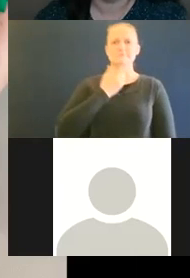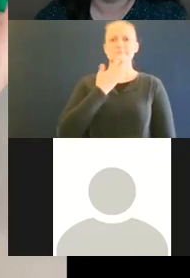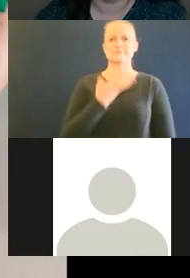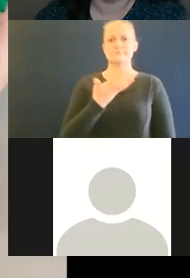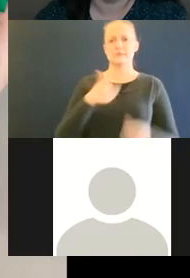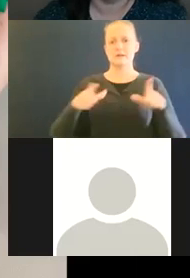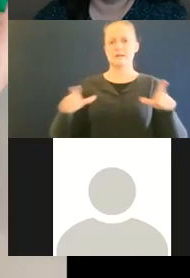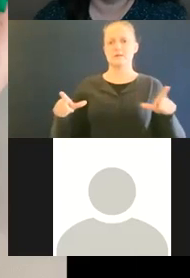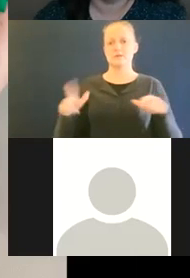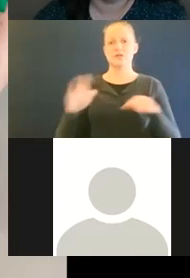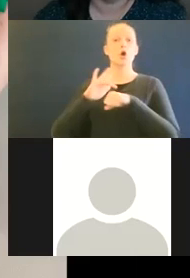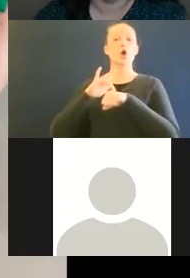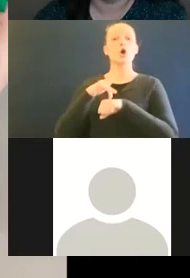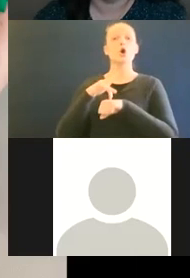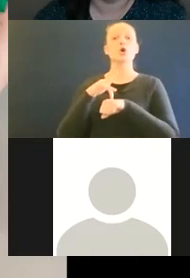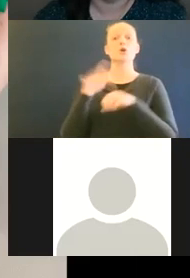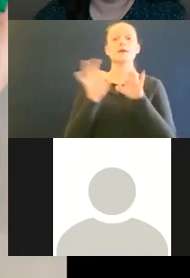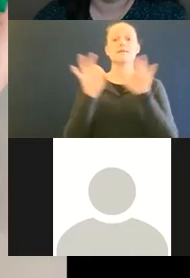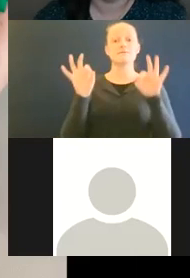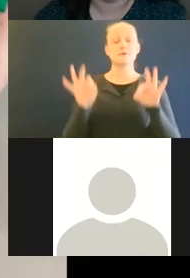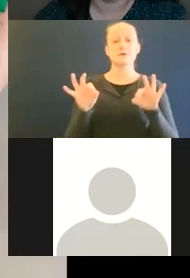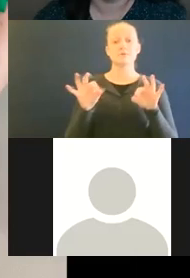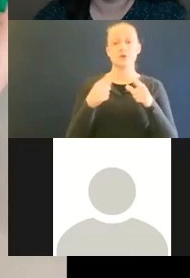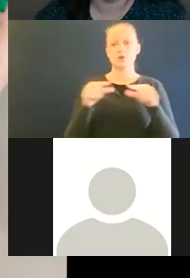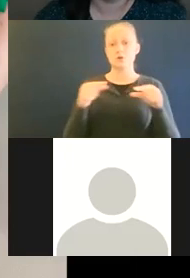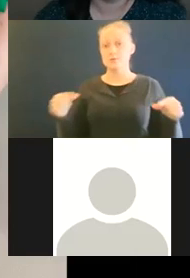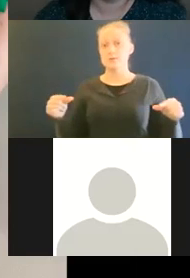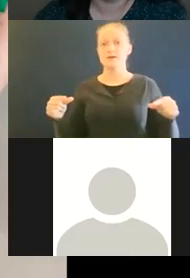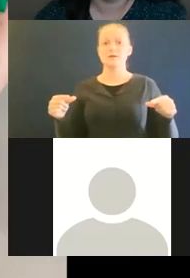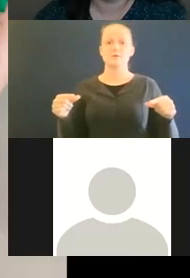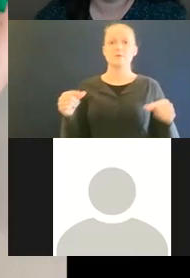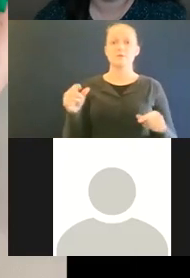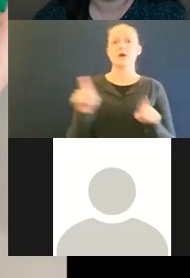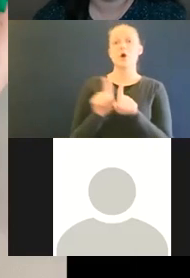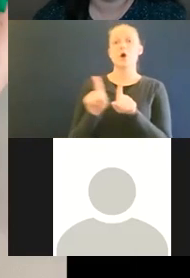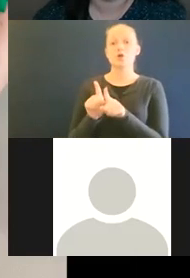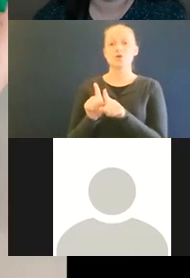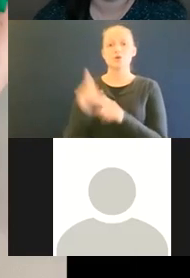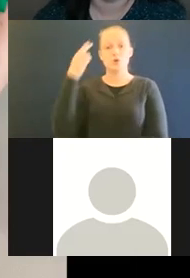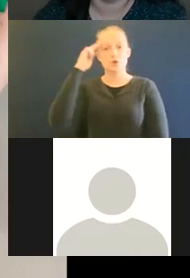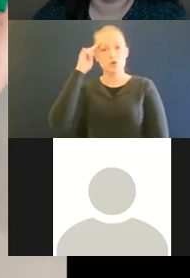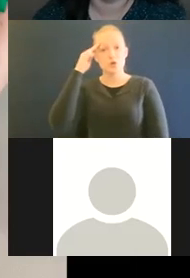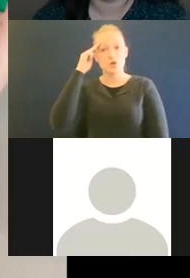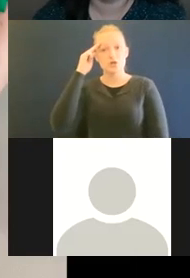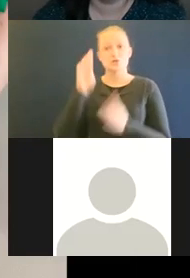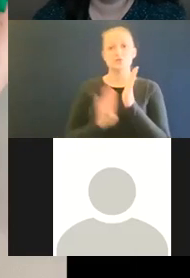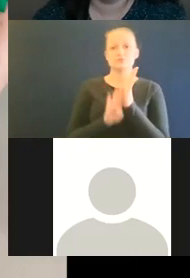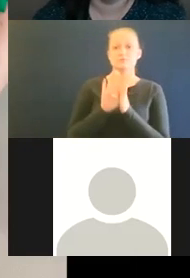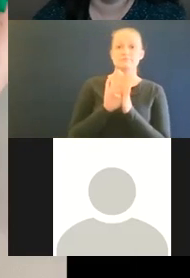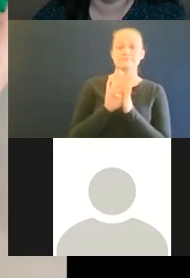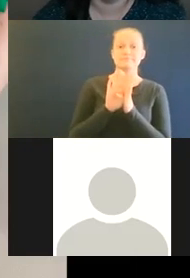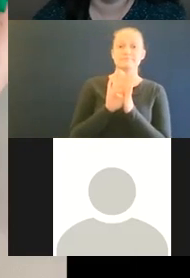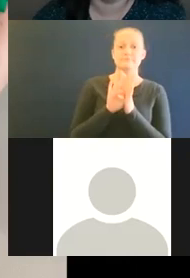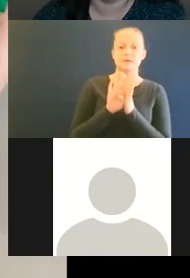early sentence forms, grammatical and morphological development. And of course, it's definitely an